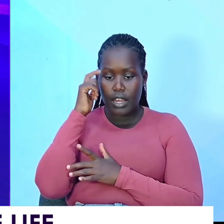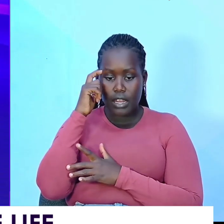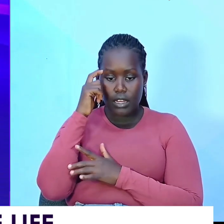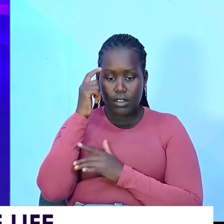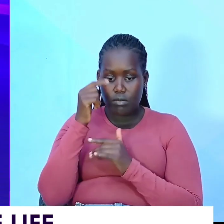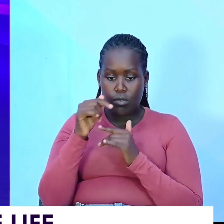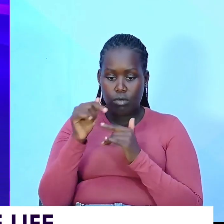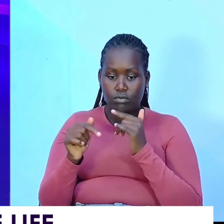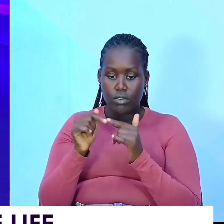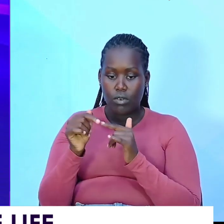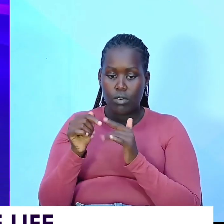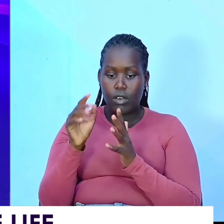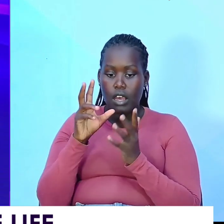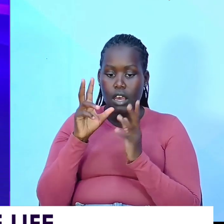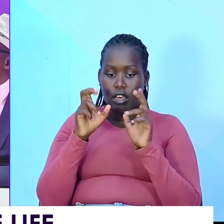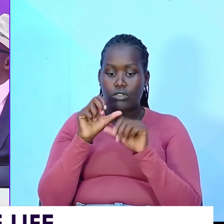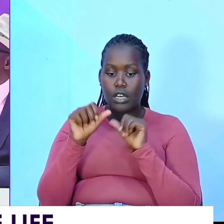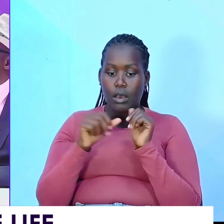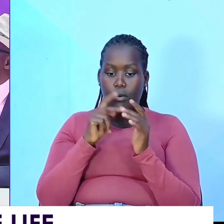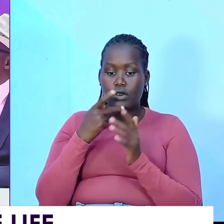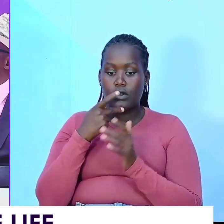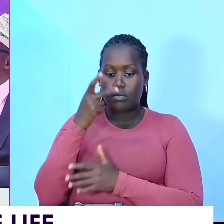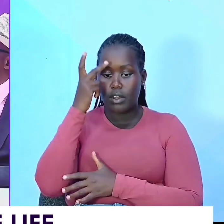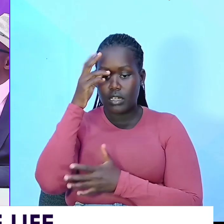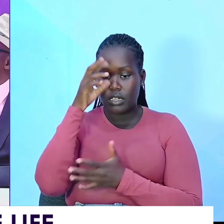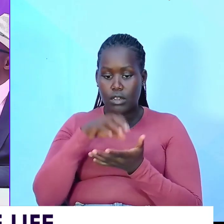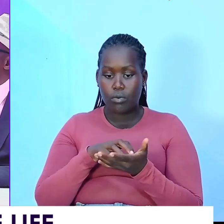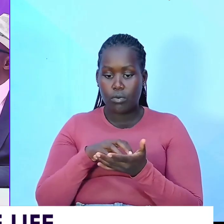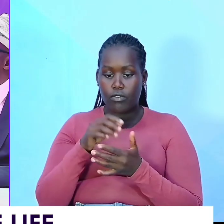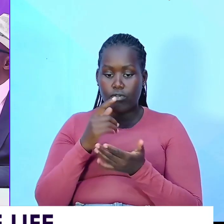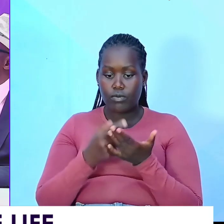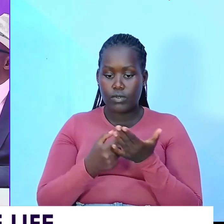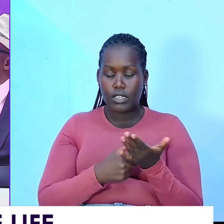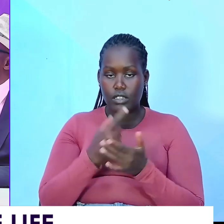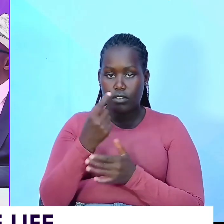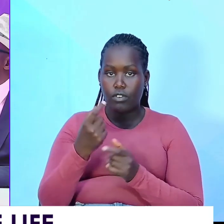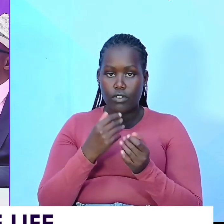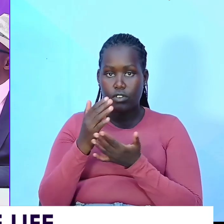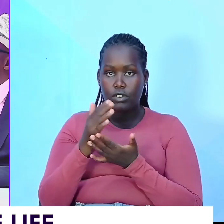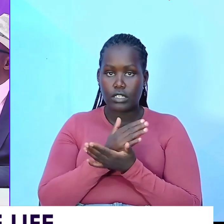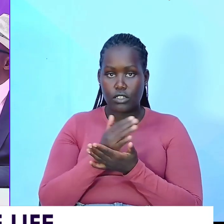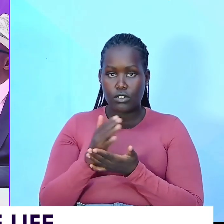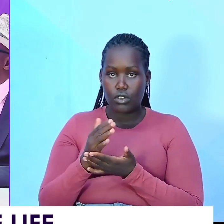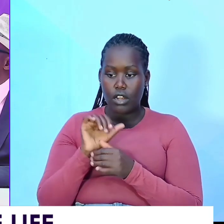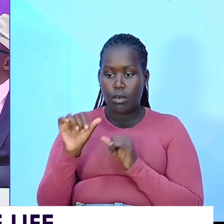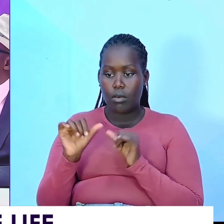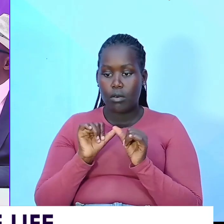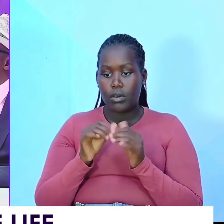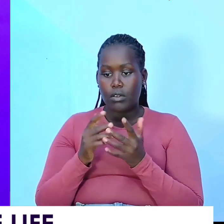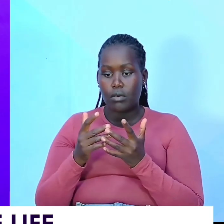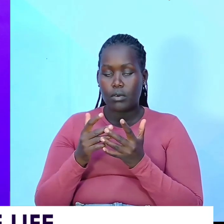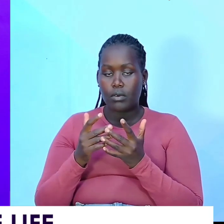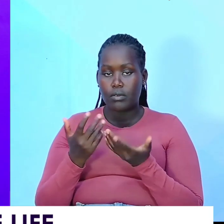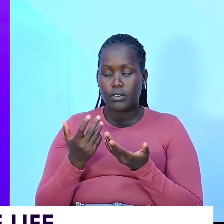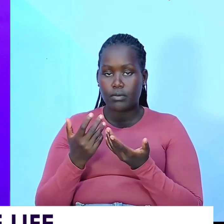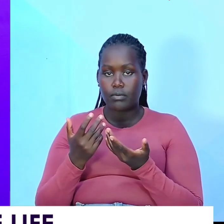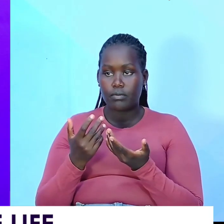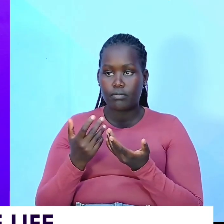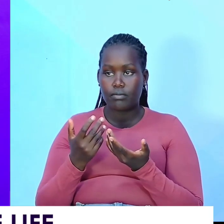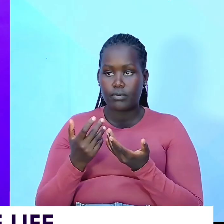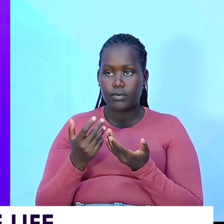parenting crisis, because we've just touched on a very small section of it. We've touched on maybe the career,